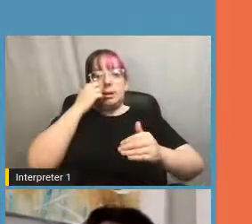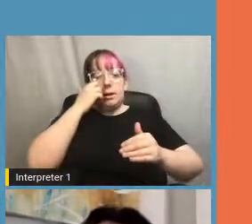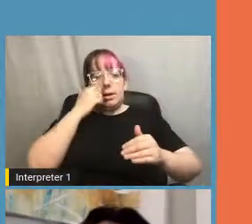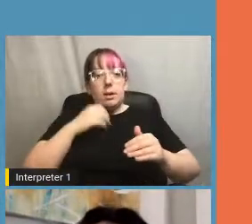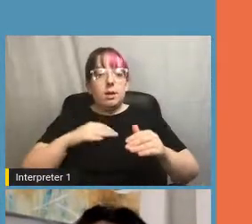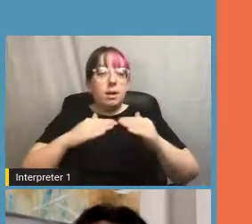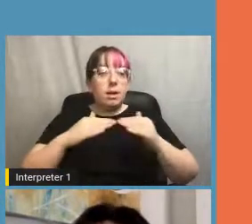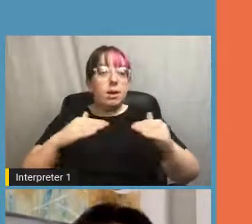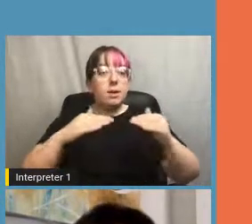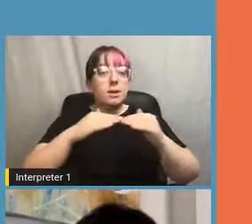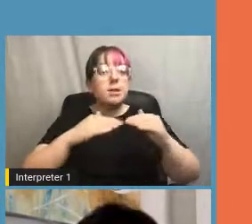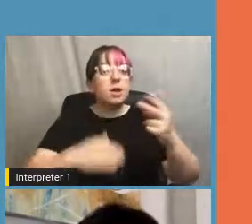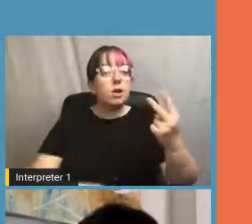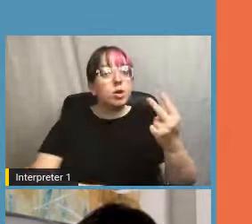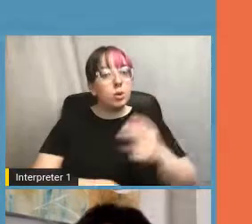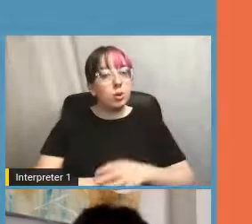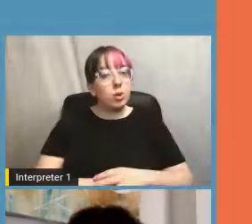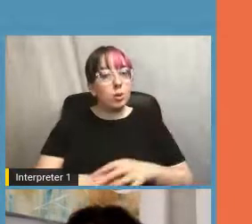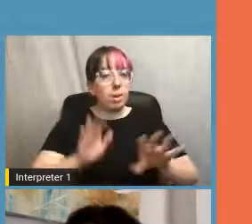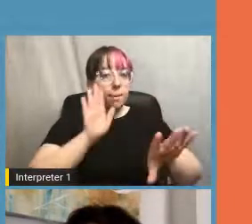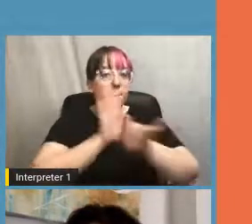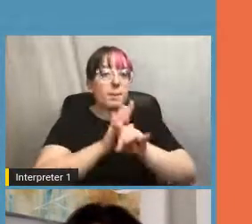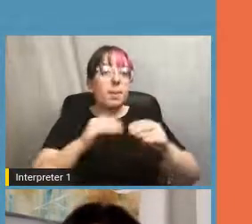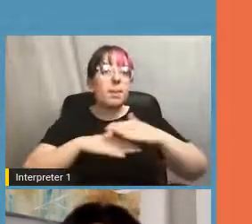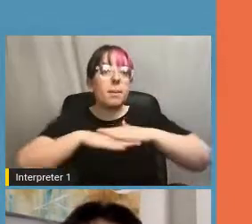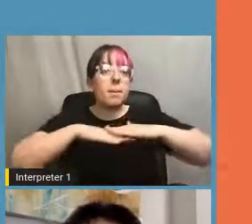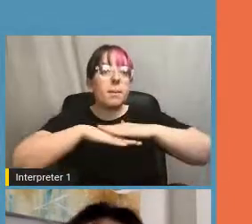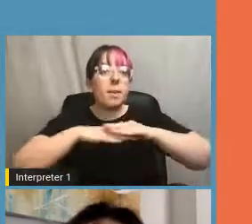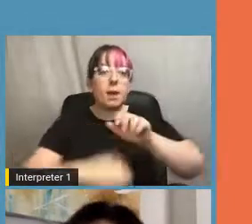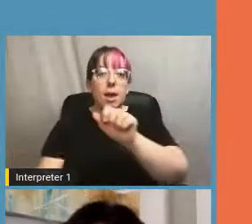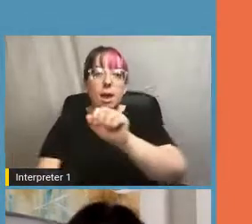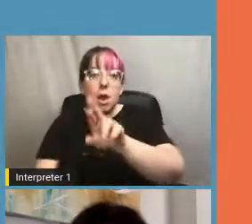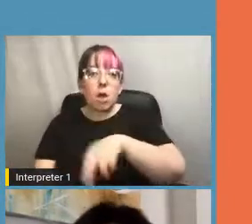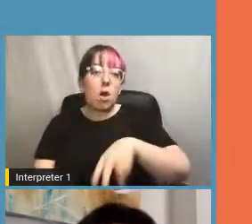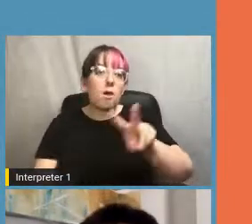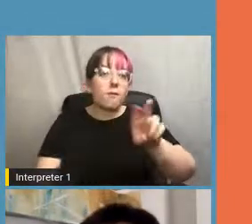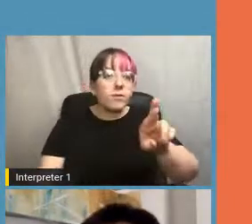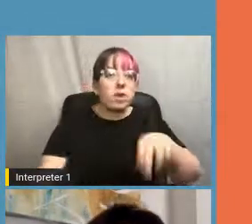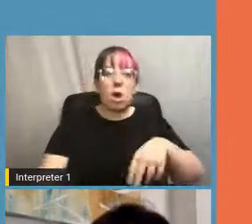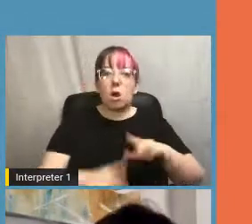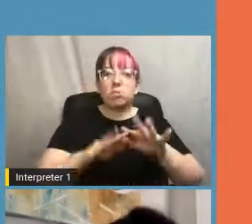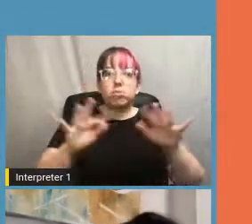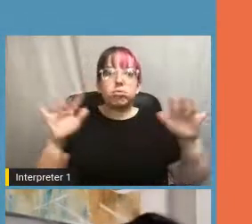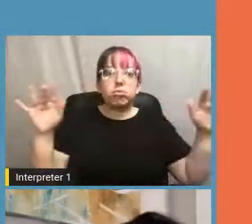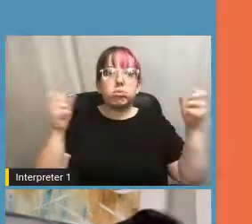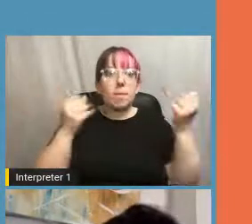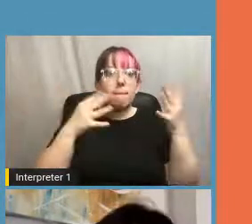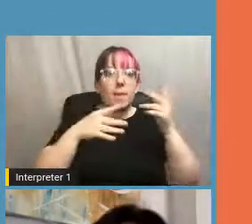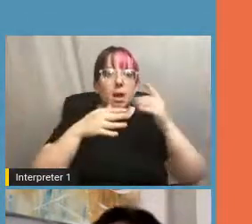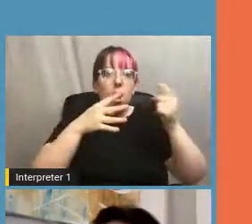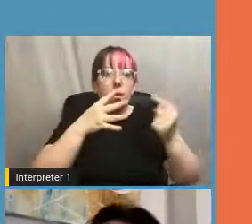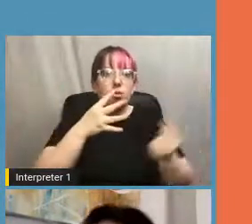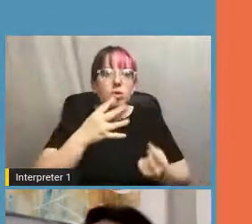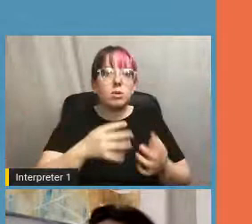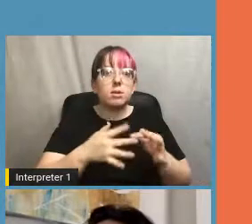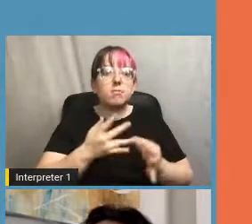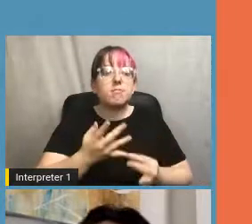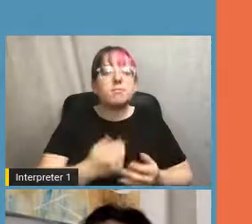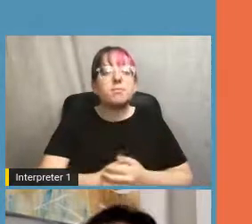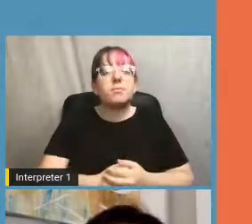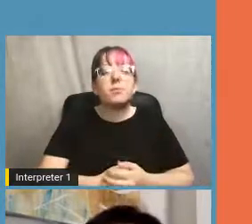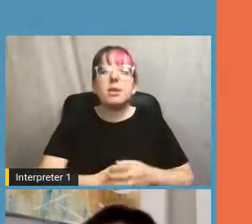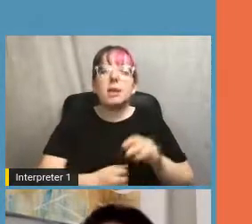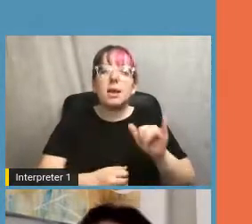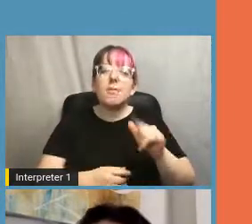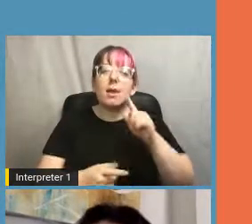2, this is where we select the platform. Do we want to do AR, VR? That's going to be determined, again, by the work selection.